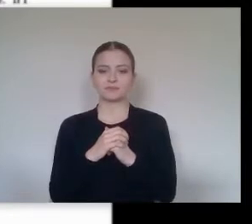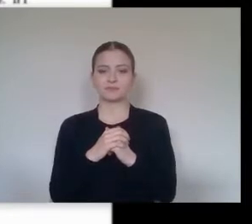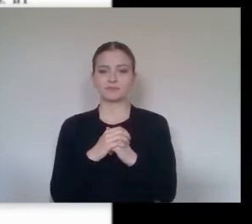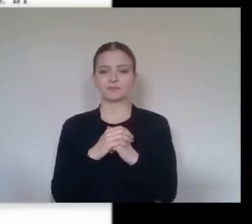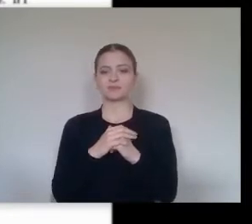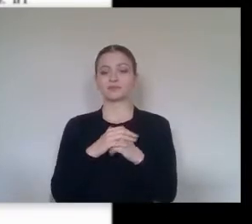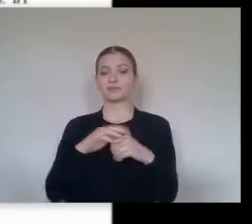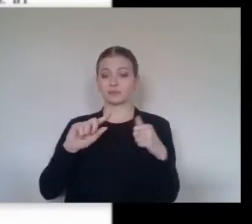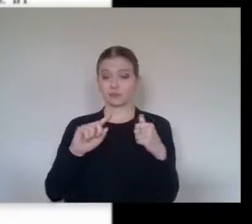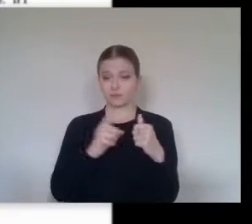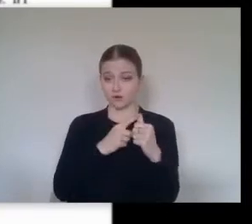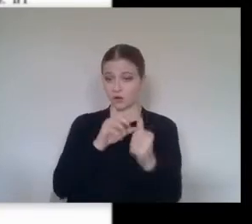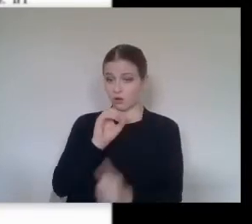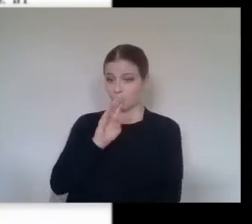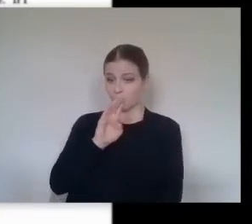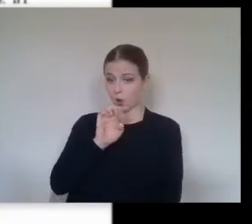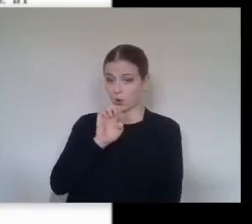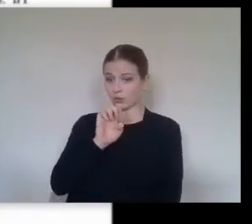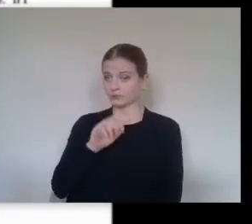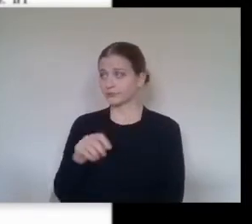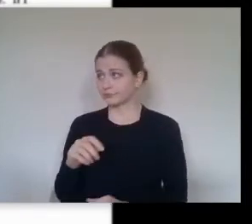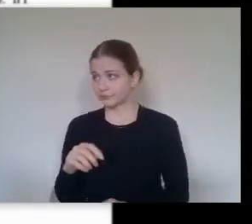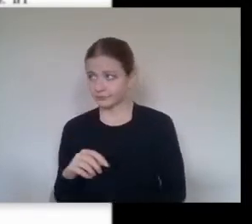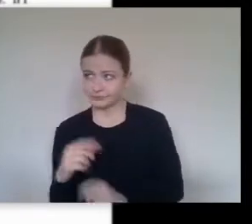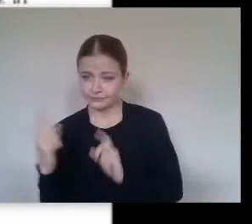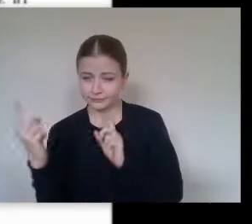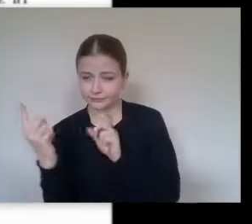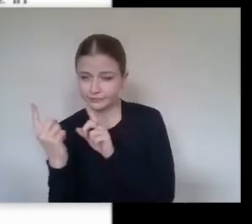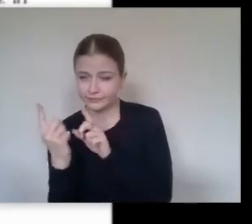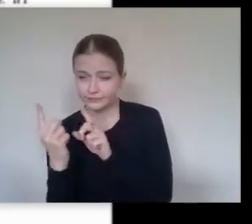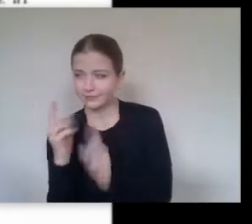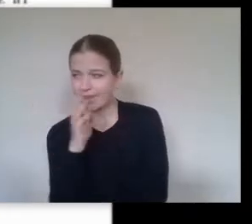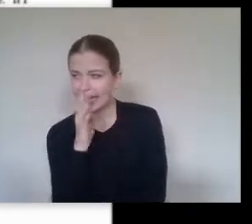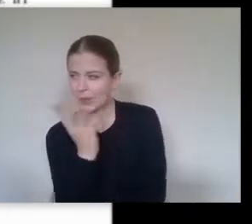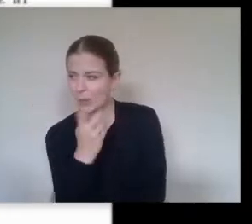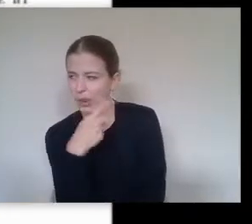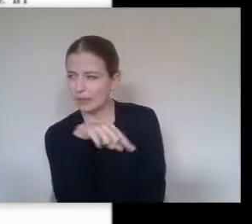Ignore them, said the first oboe, leaning in close.